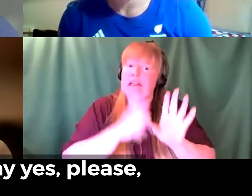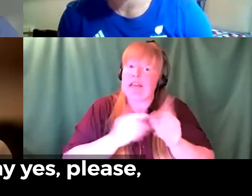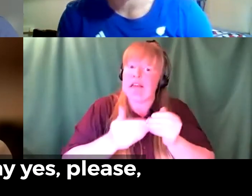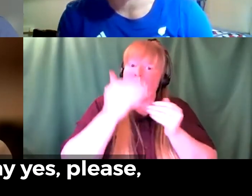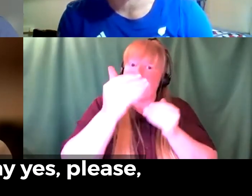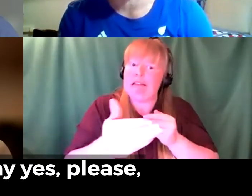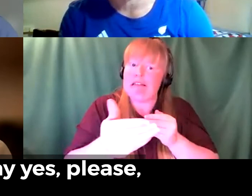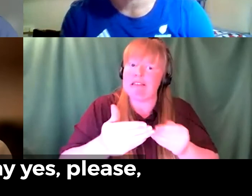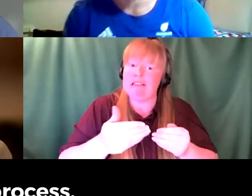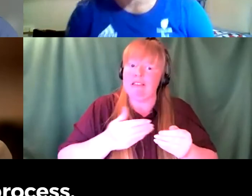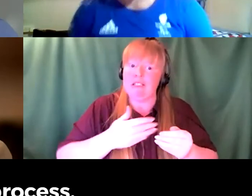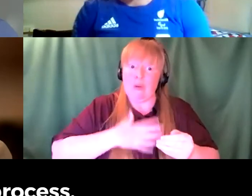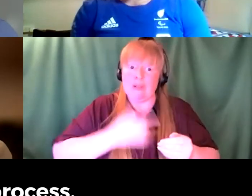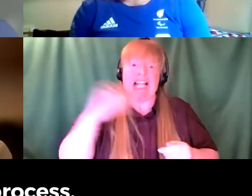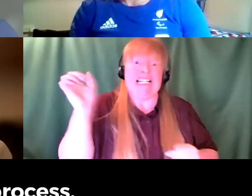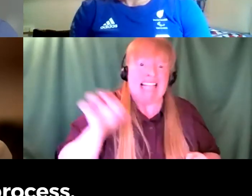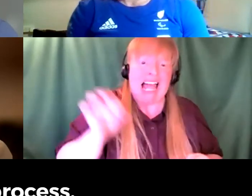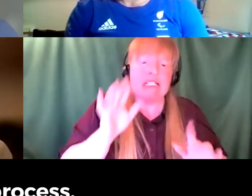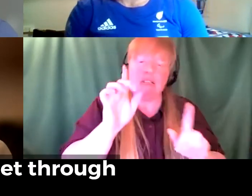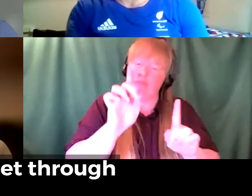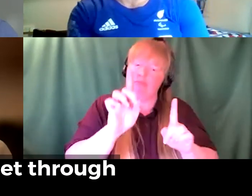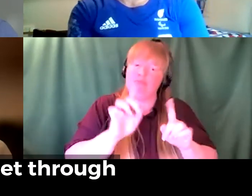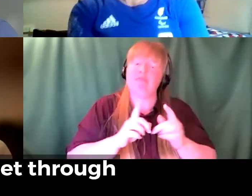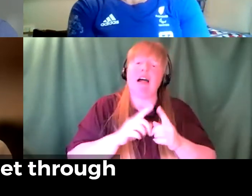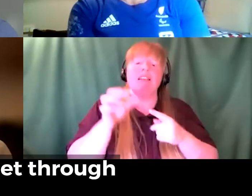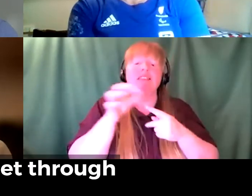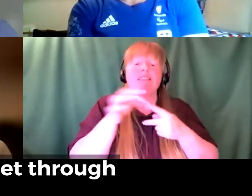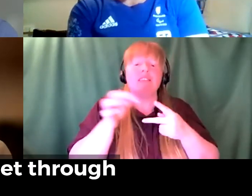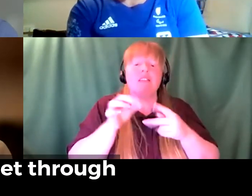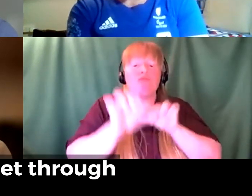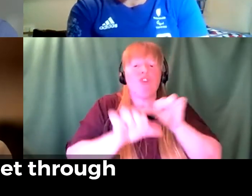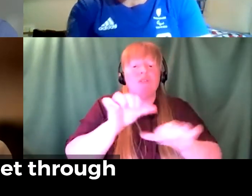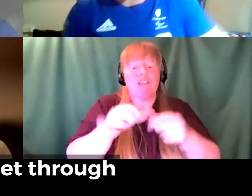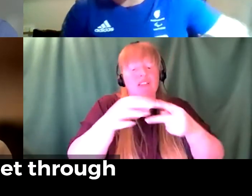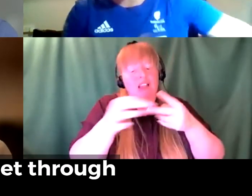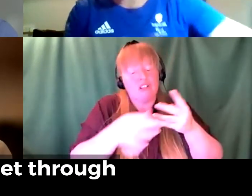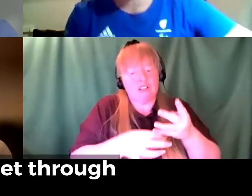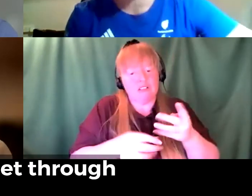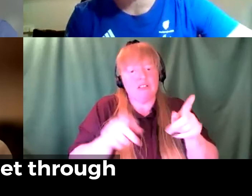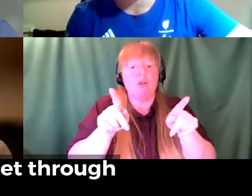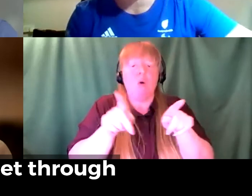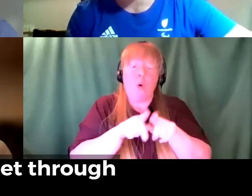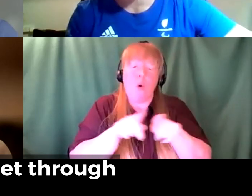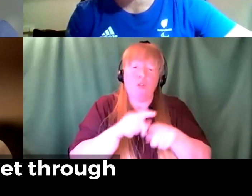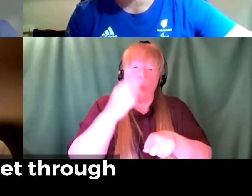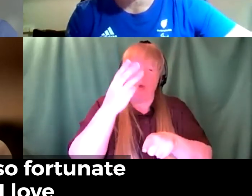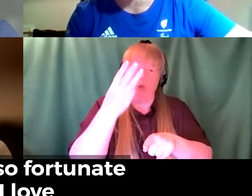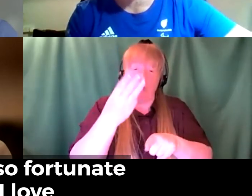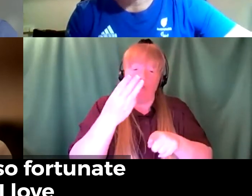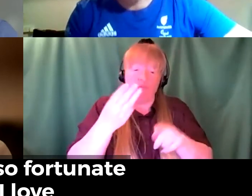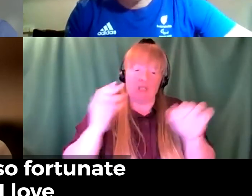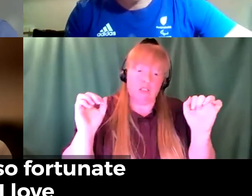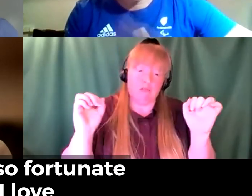yes, please, and be there, but you know, there's a selection process and 3 hard winters to get through before then.